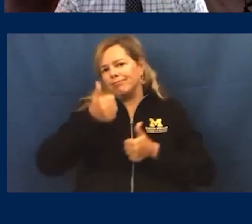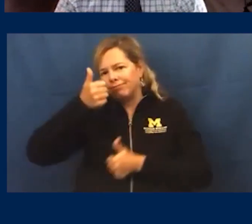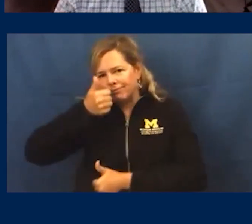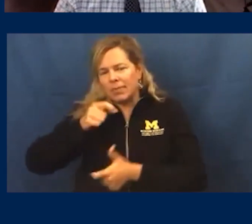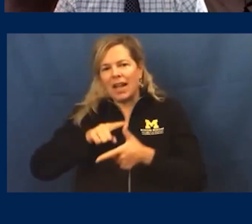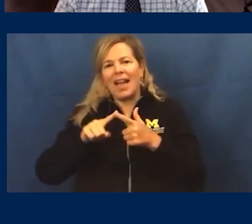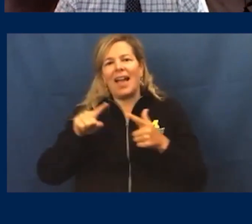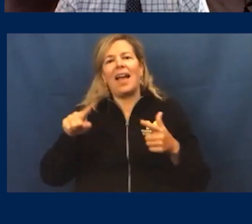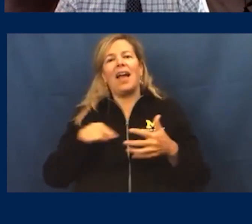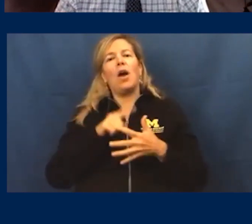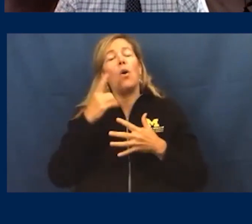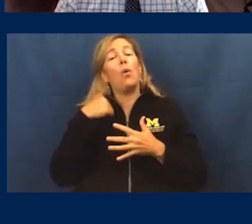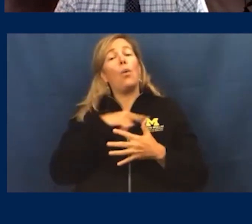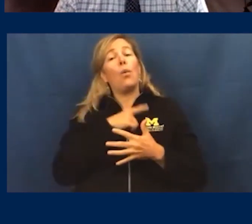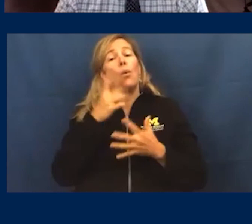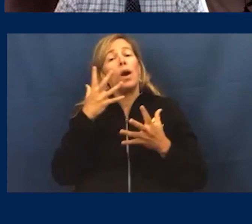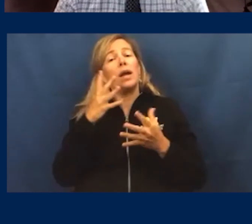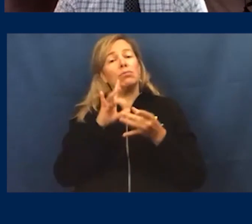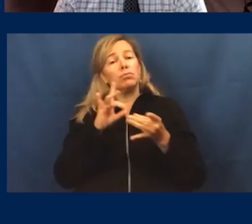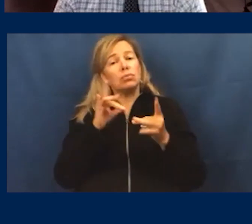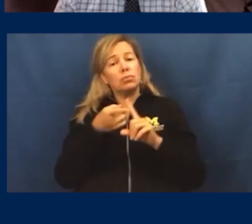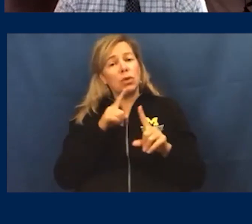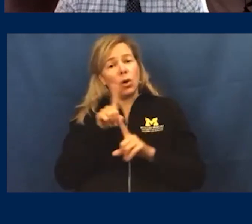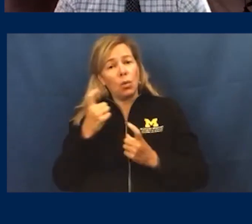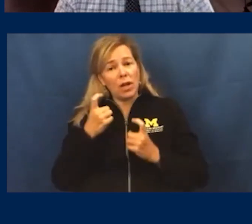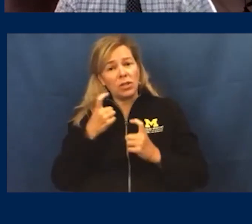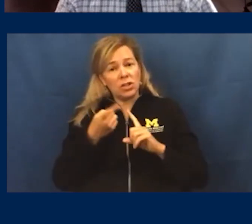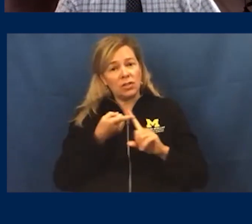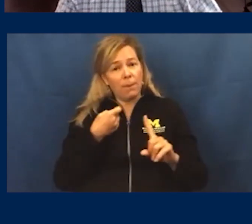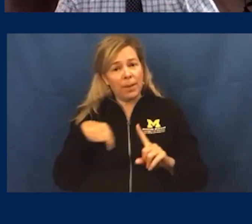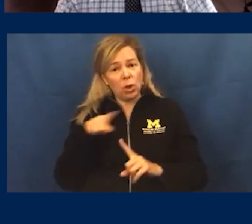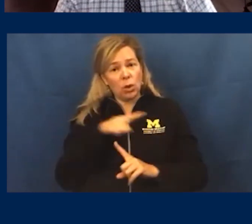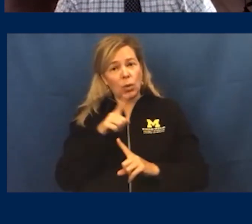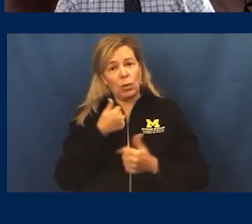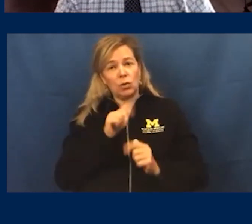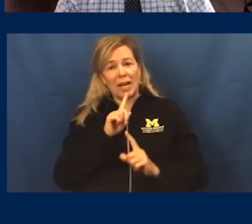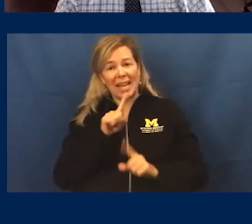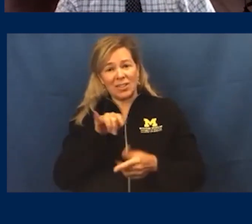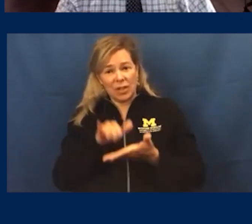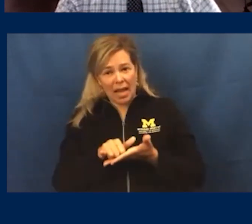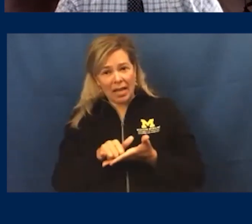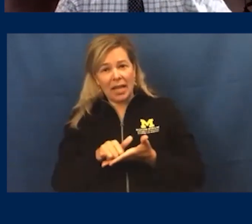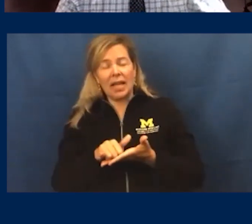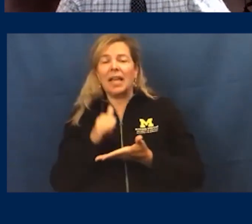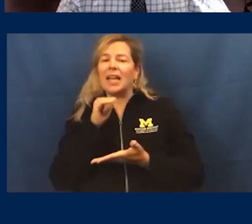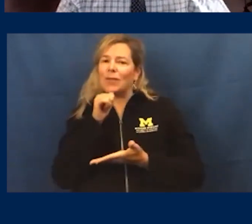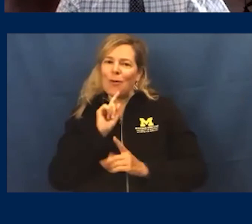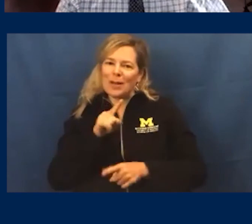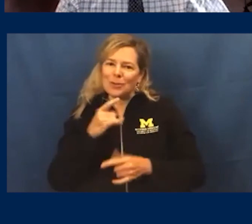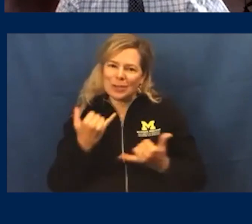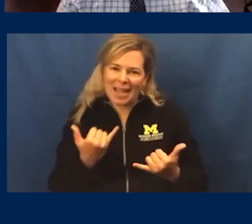Nancy May. We did receive questions from you, and we will try to answer them if we don't get to them today in